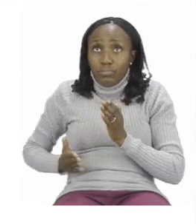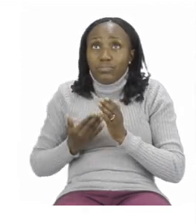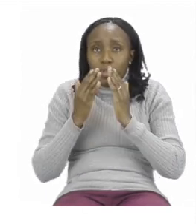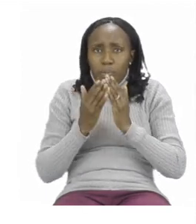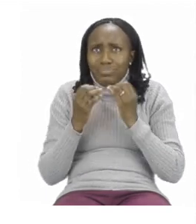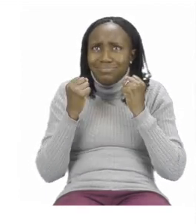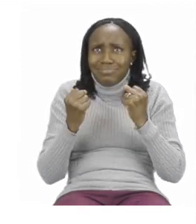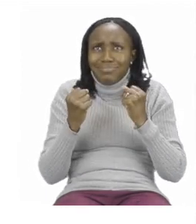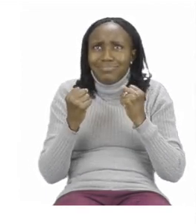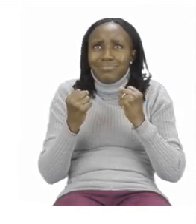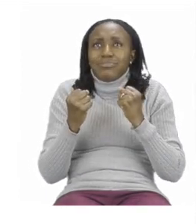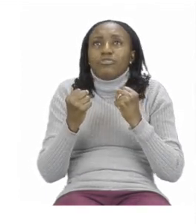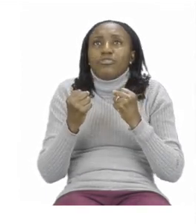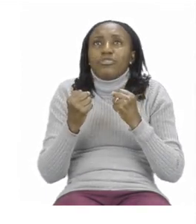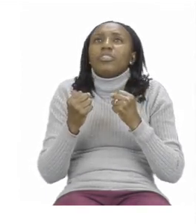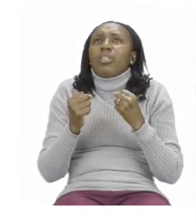boat still.